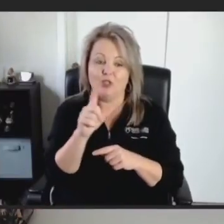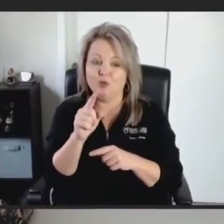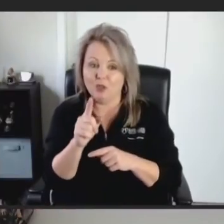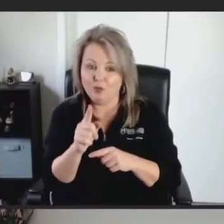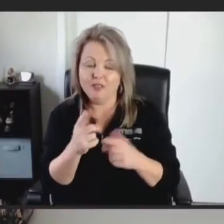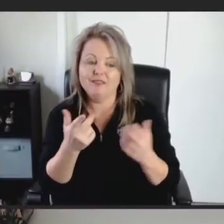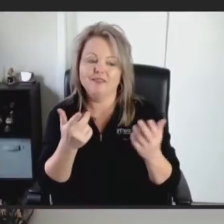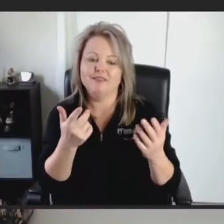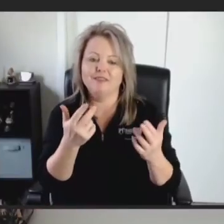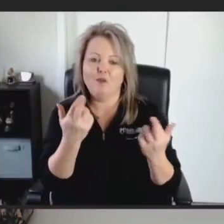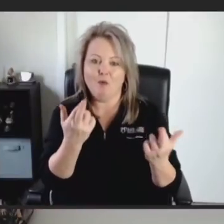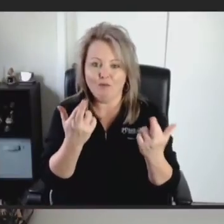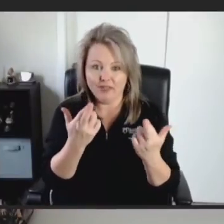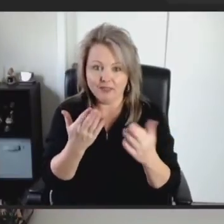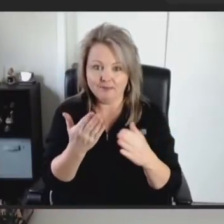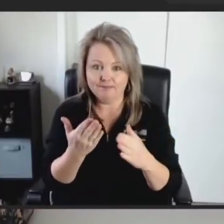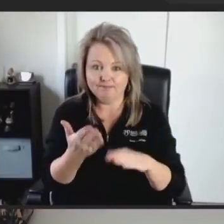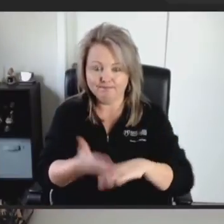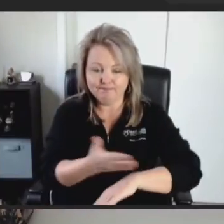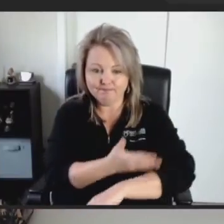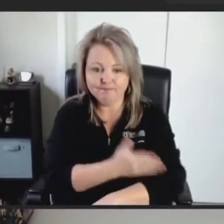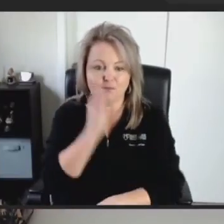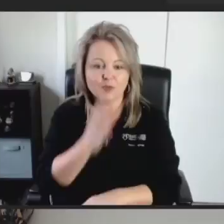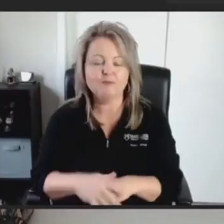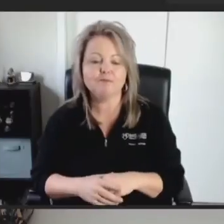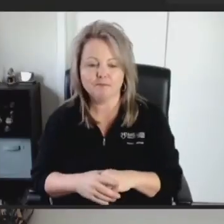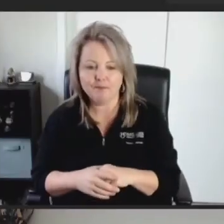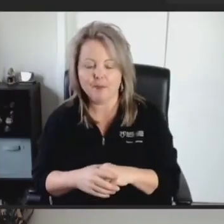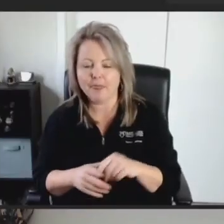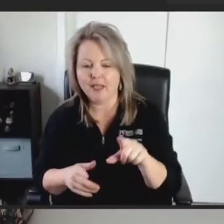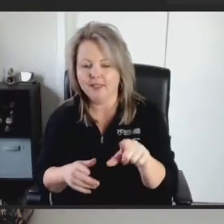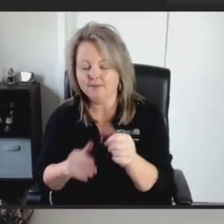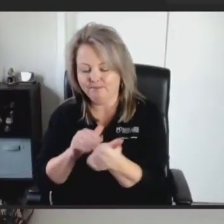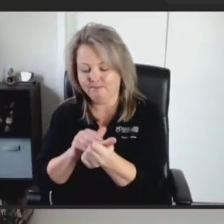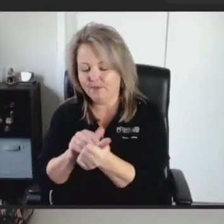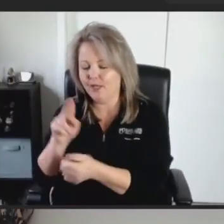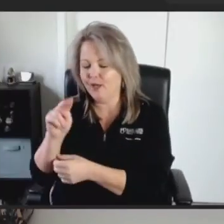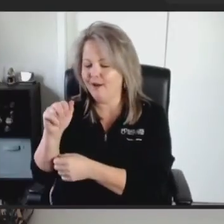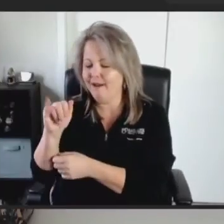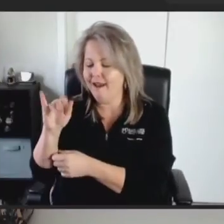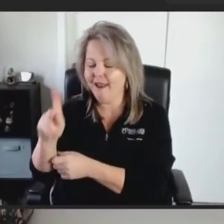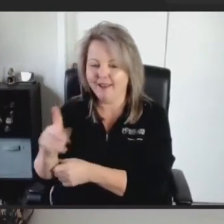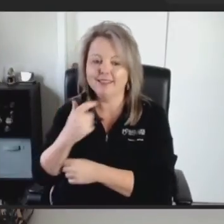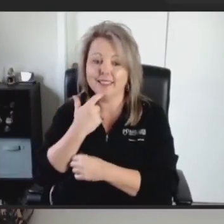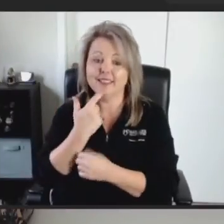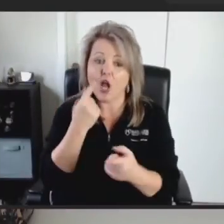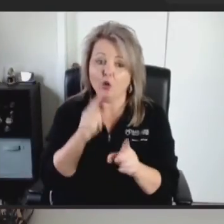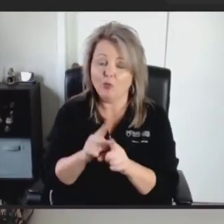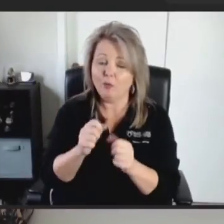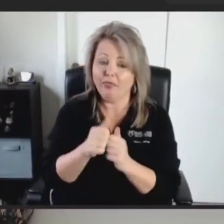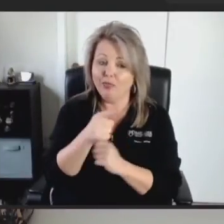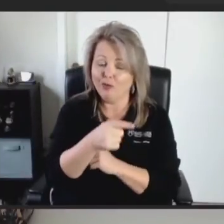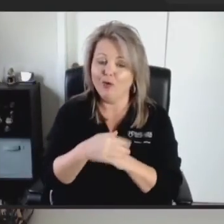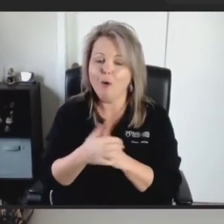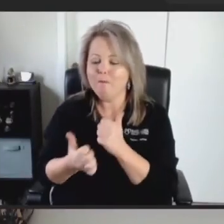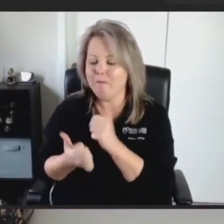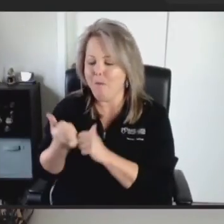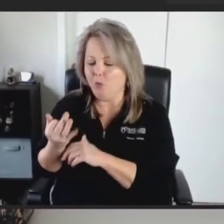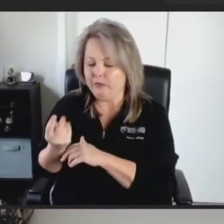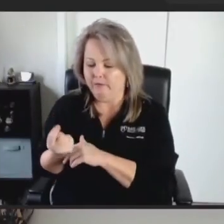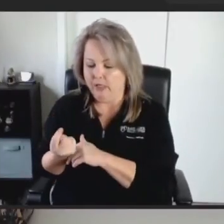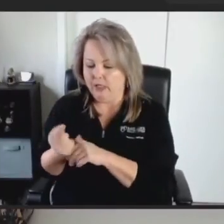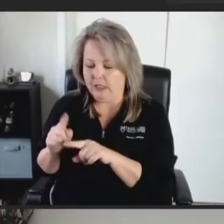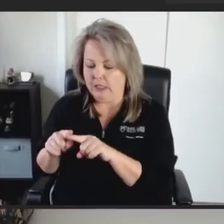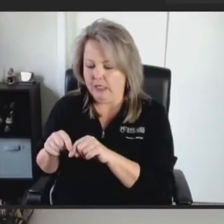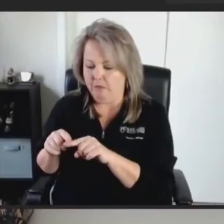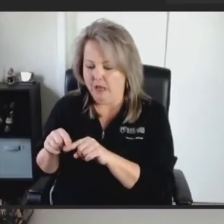position. Yeah, and I'll comment as well. I totally agree with Dr. Morcom. Most of it is going to be dependent